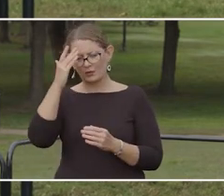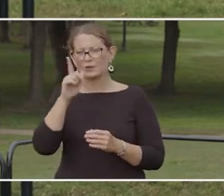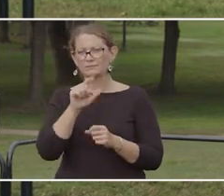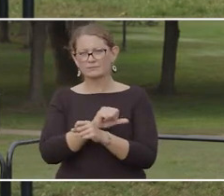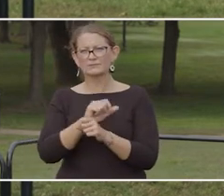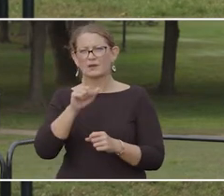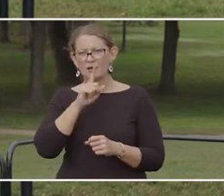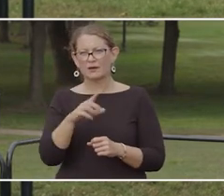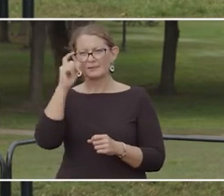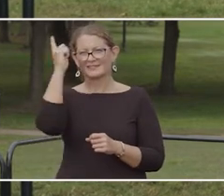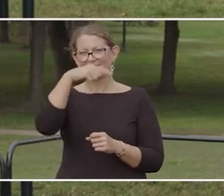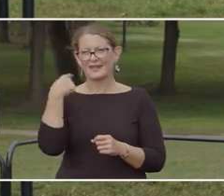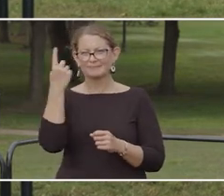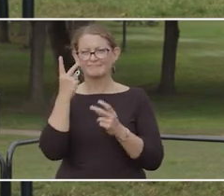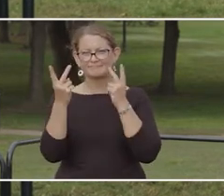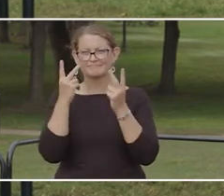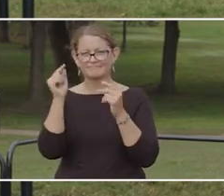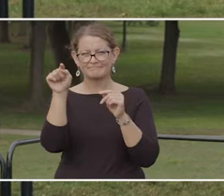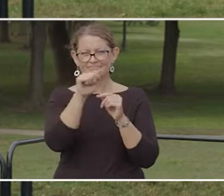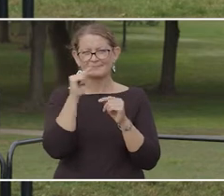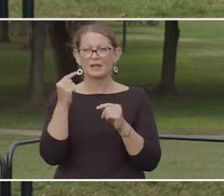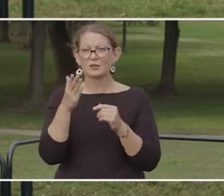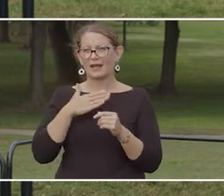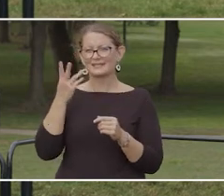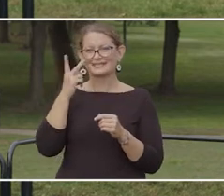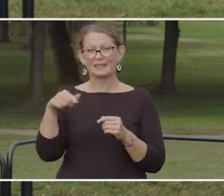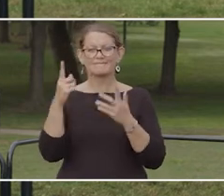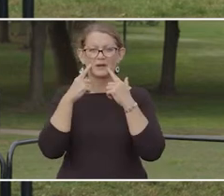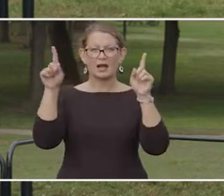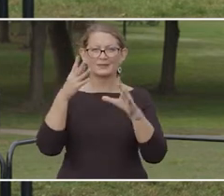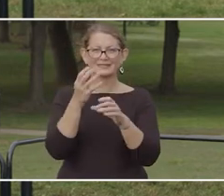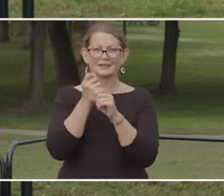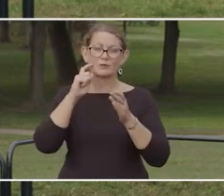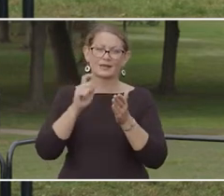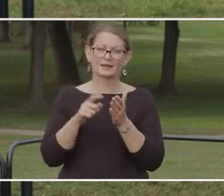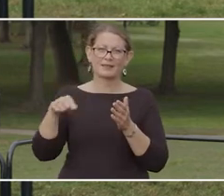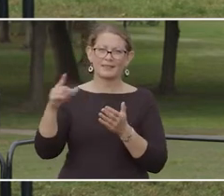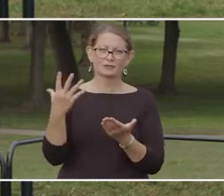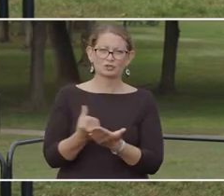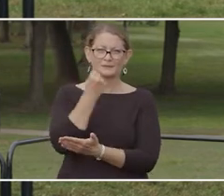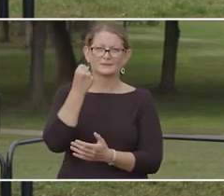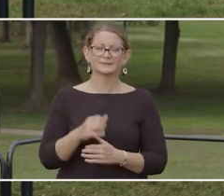faces. And you're happy to see them finally receive the recognition that they deserve.